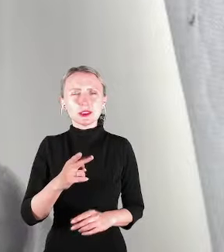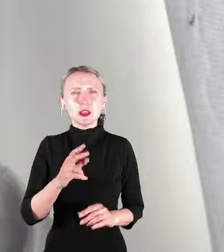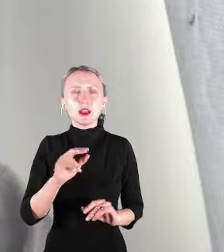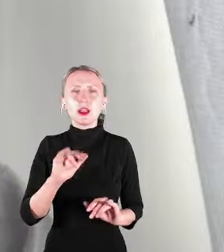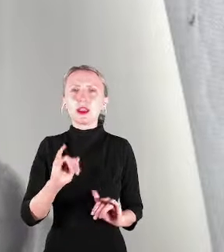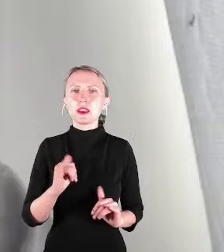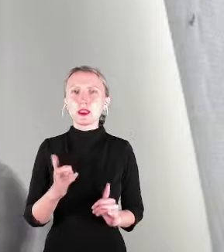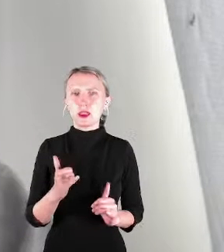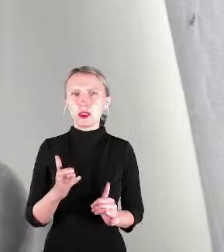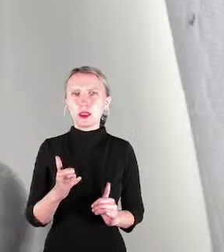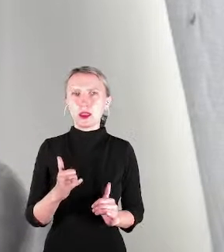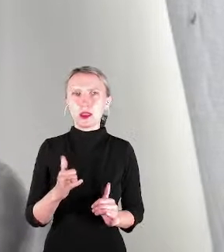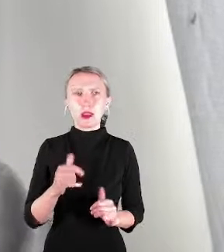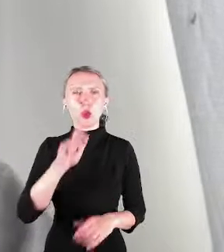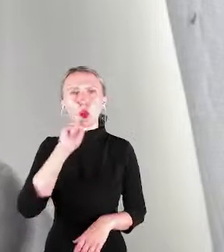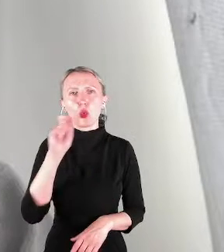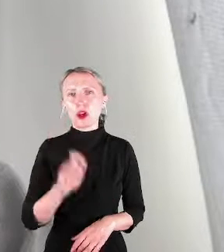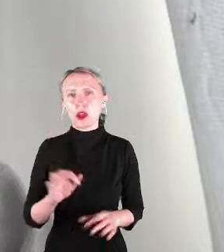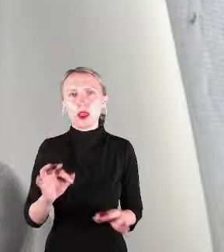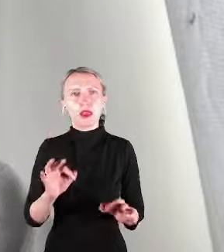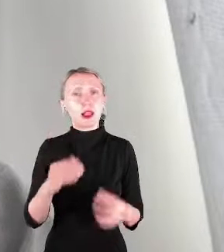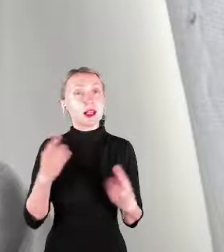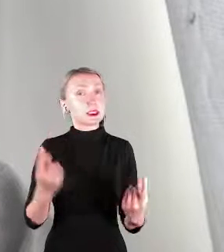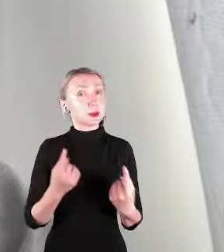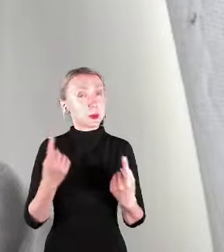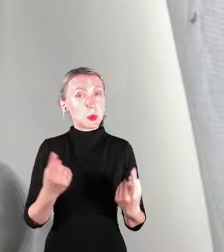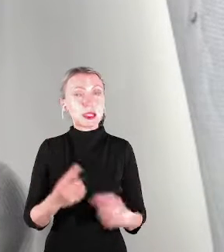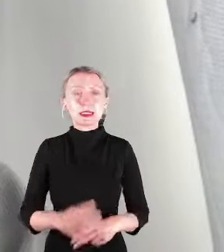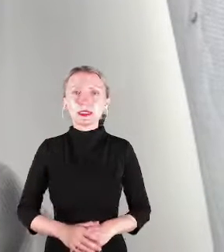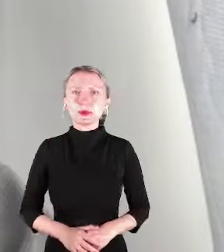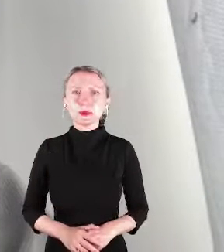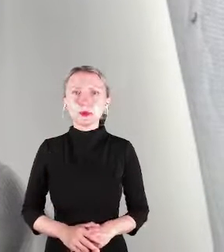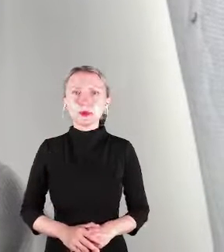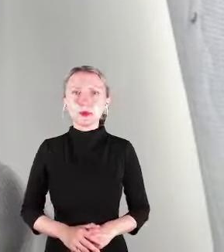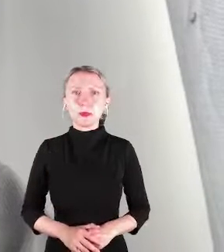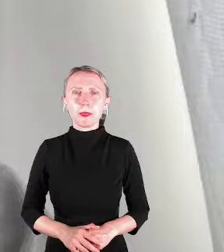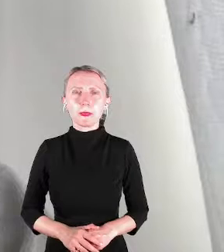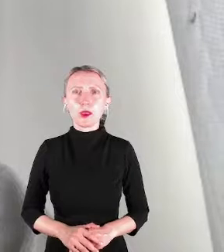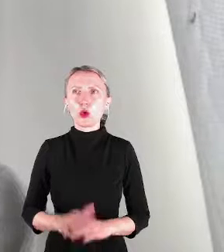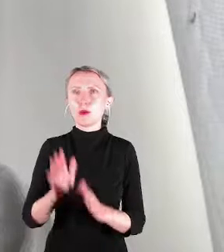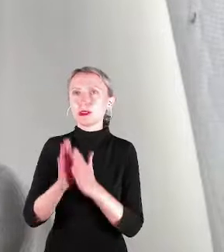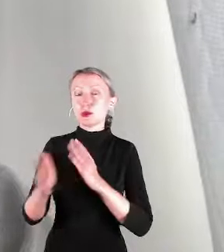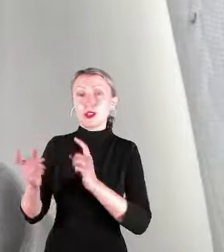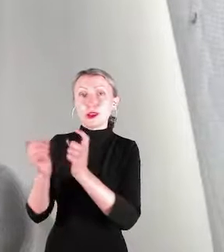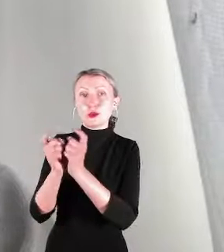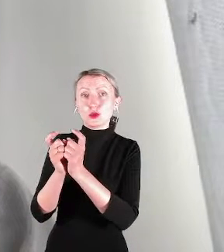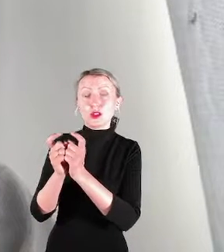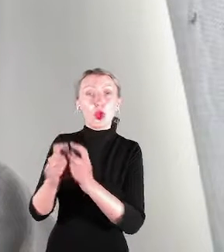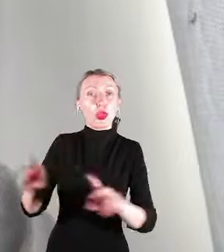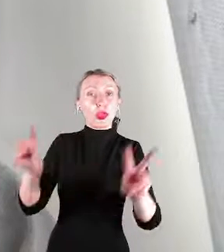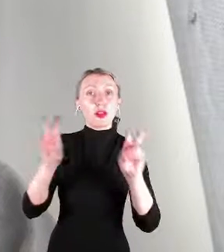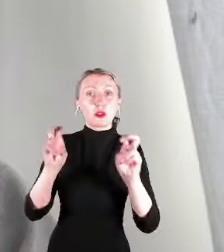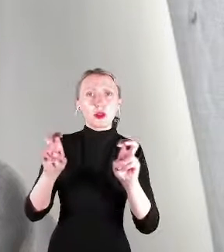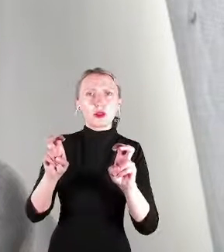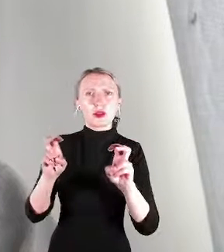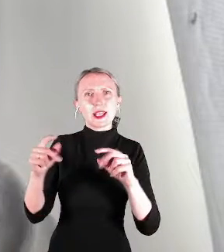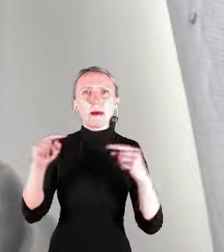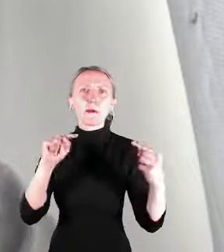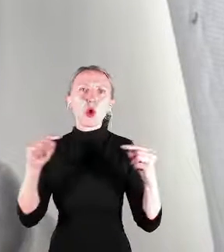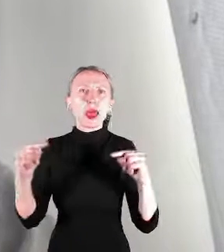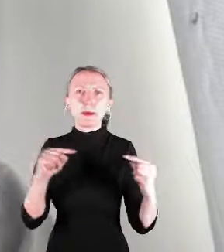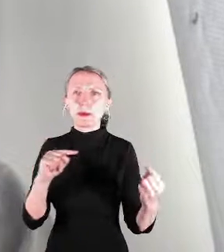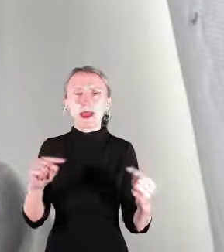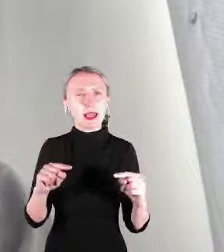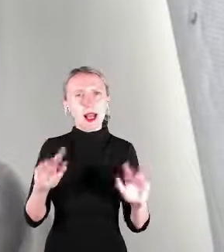Ukraine. But the title is polemical, of course. No war is going